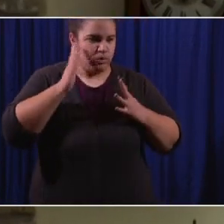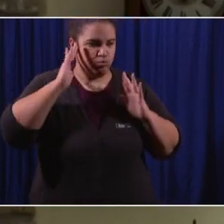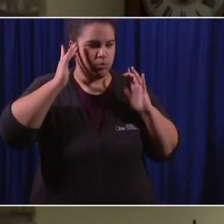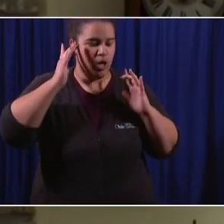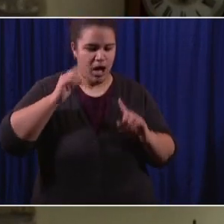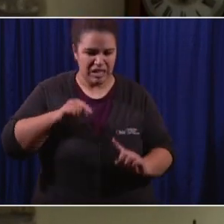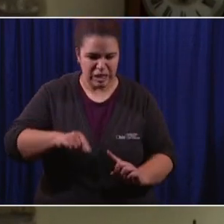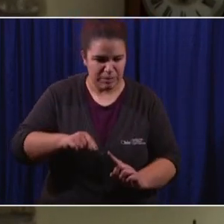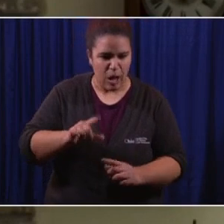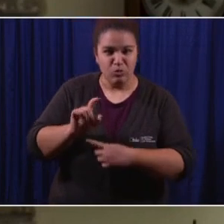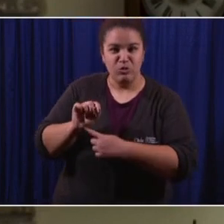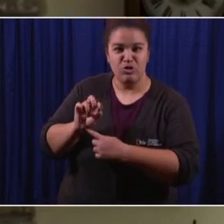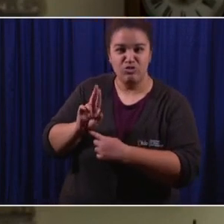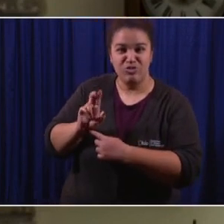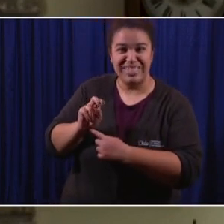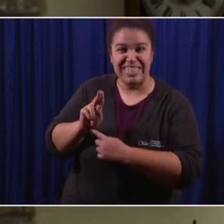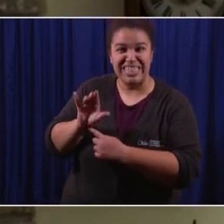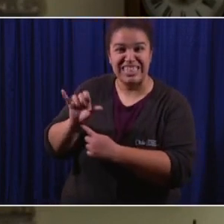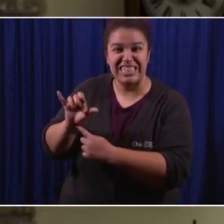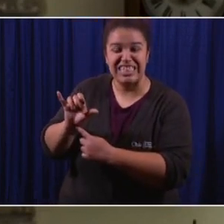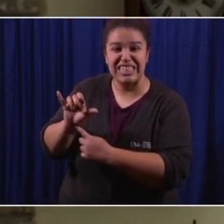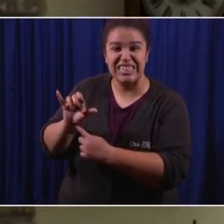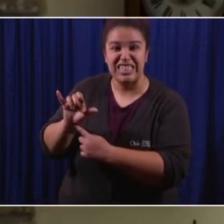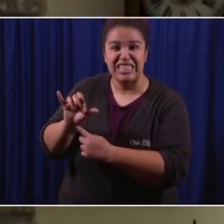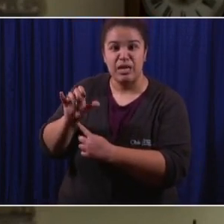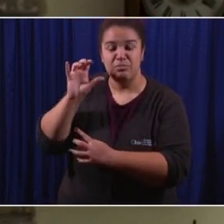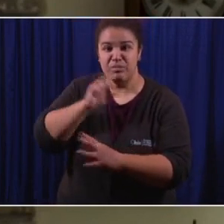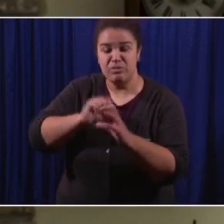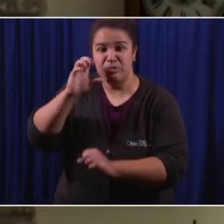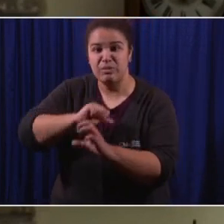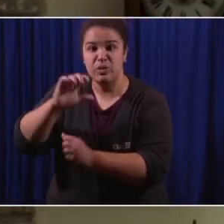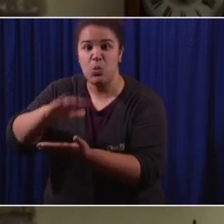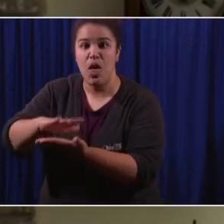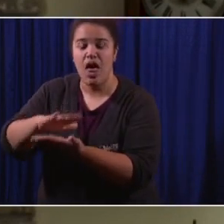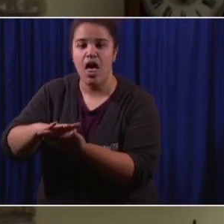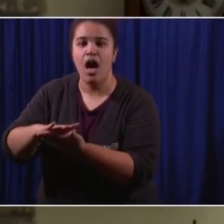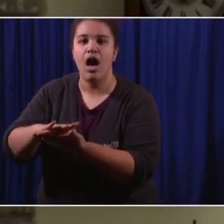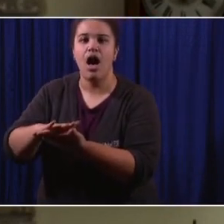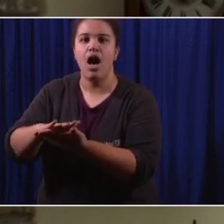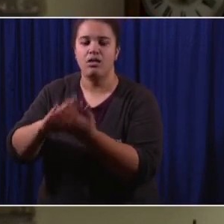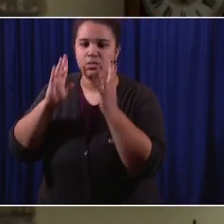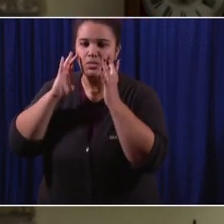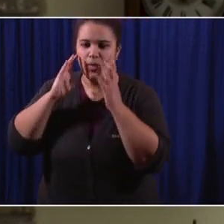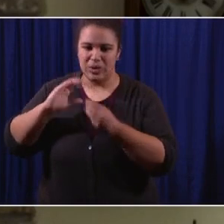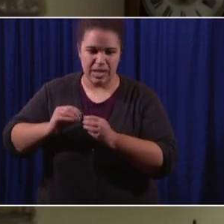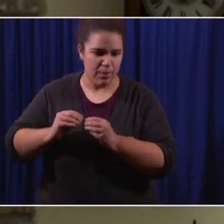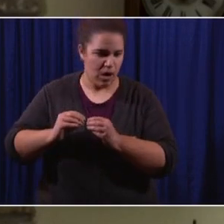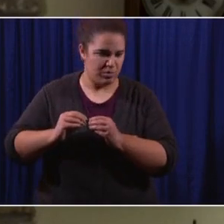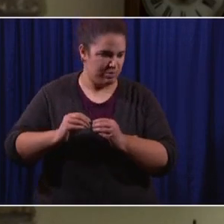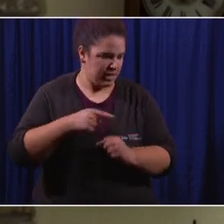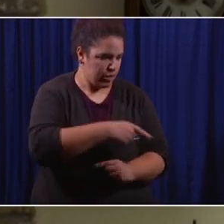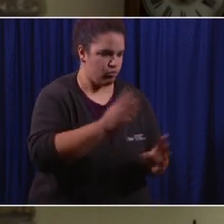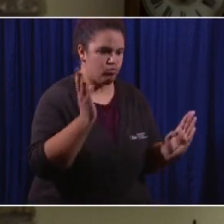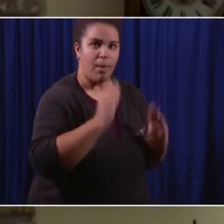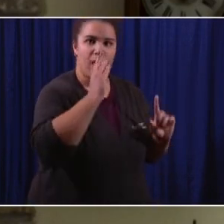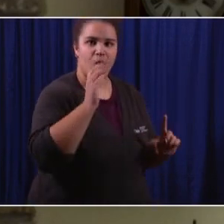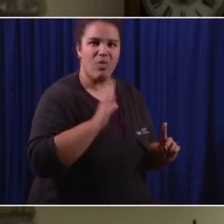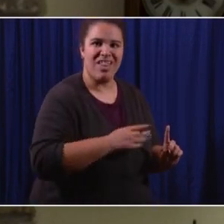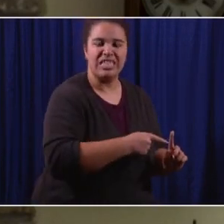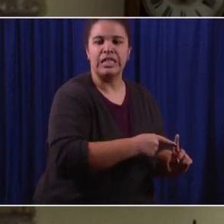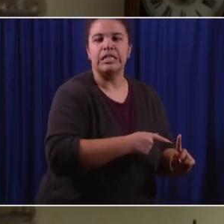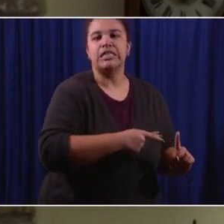want children who don't feel good coming to class. And you know, I know that schools that have done